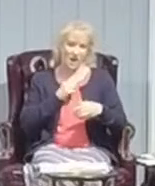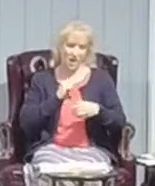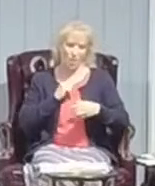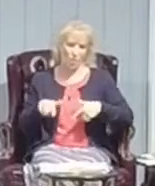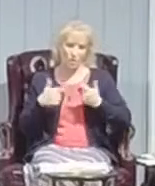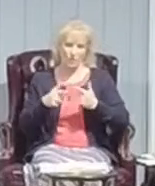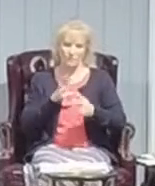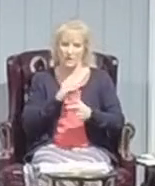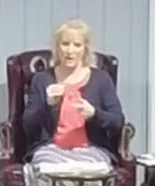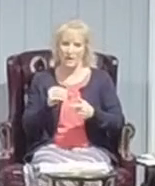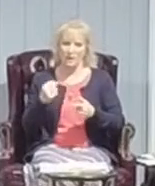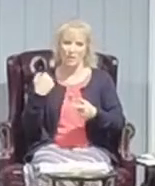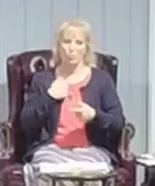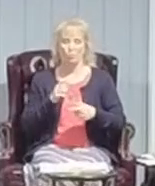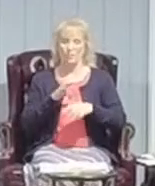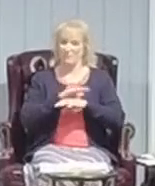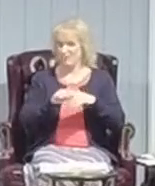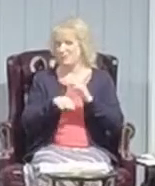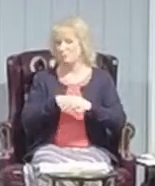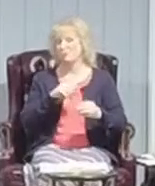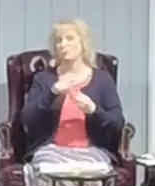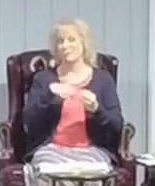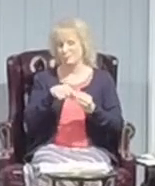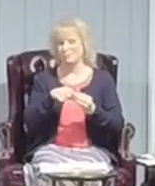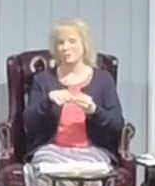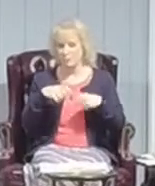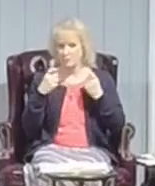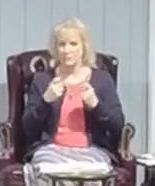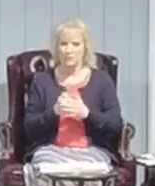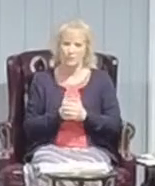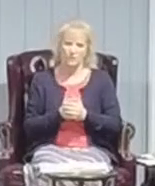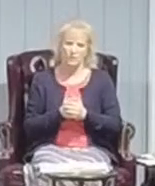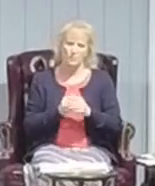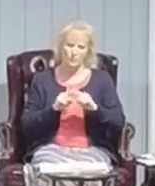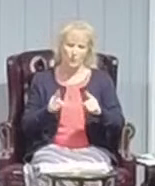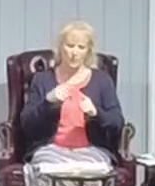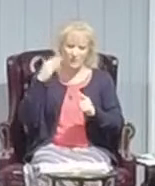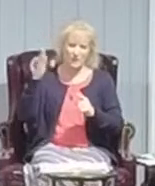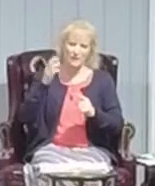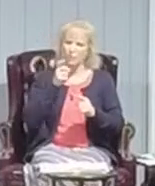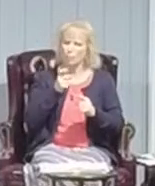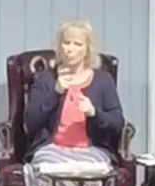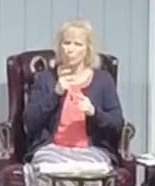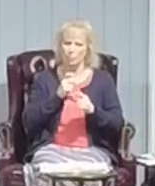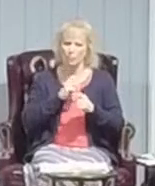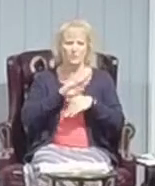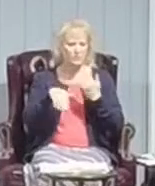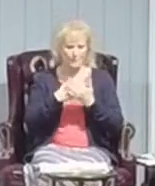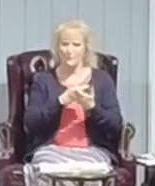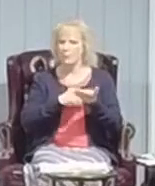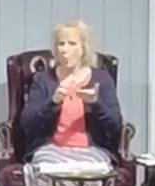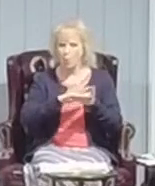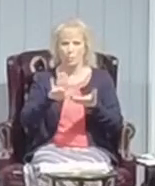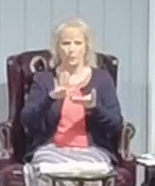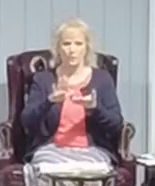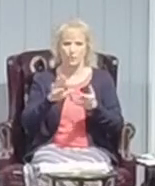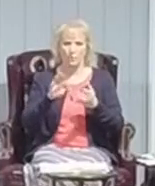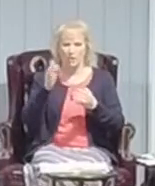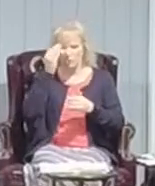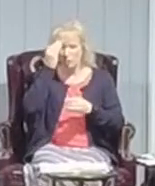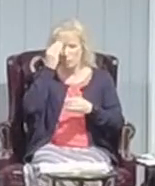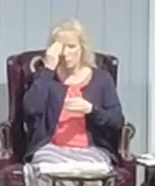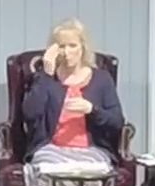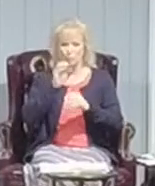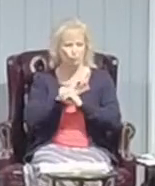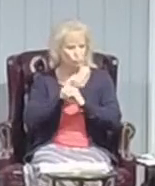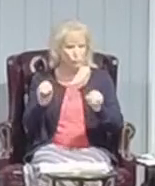fact, to some degree, we're even comfortable around it. But he who was completely holy knew